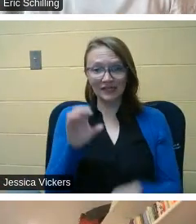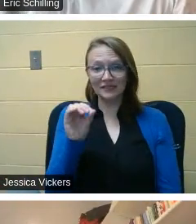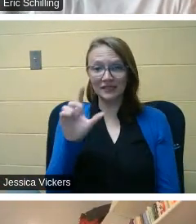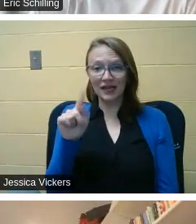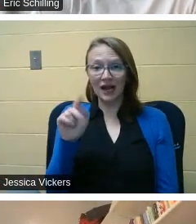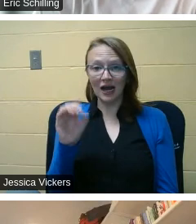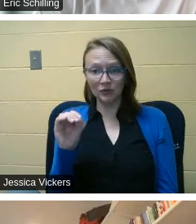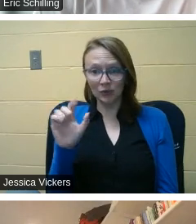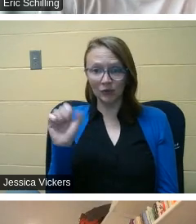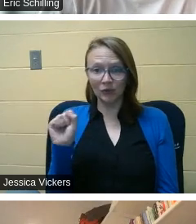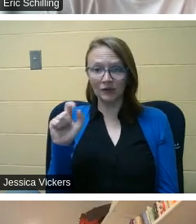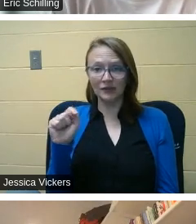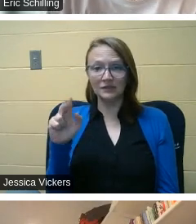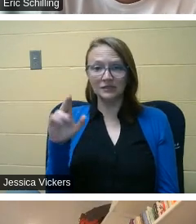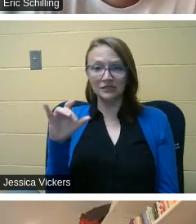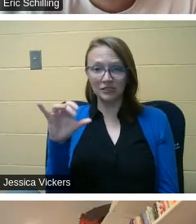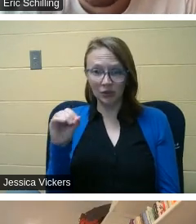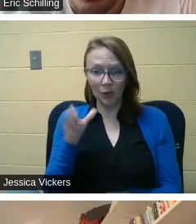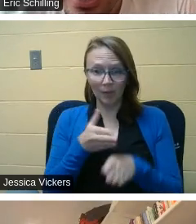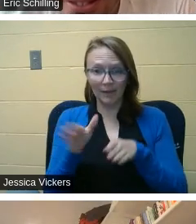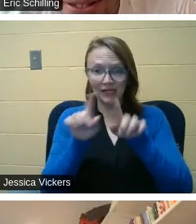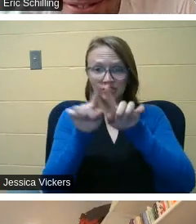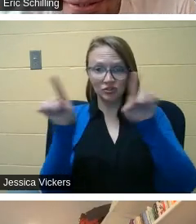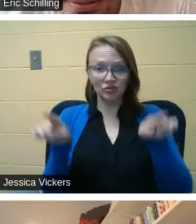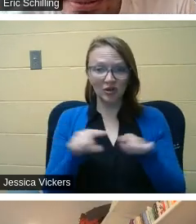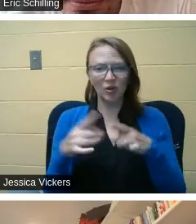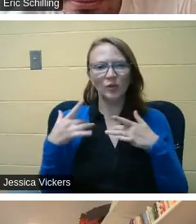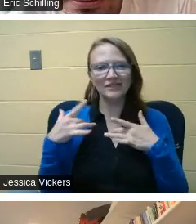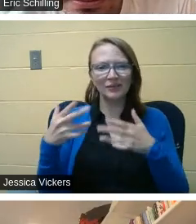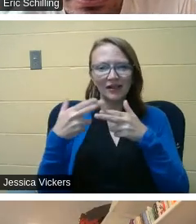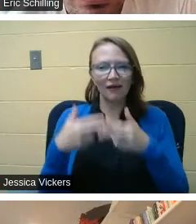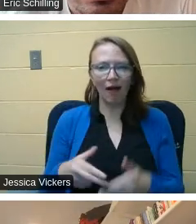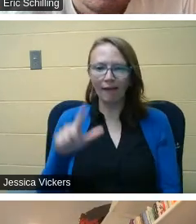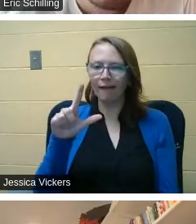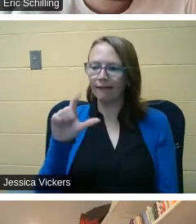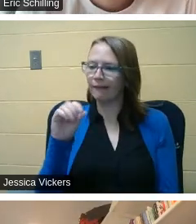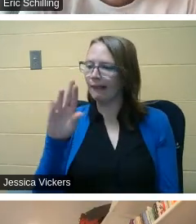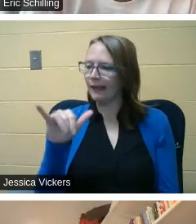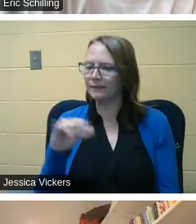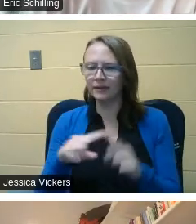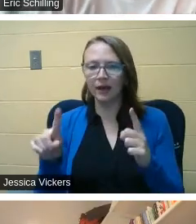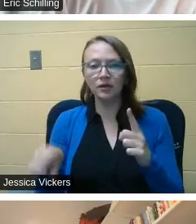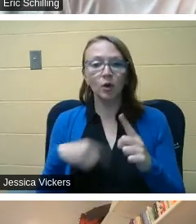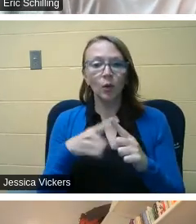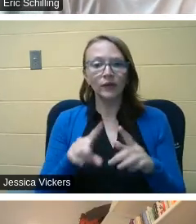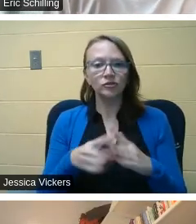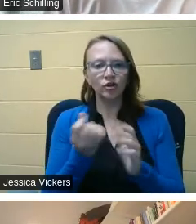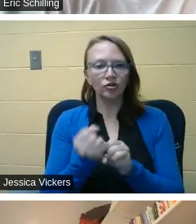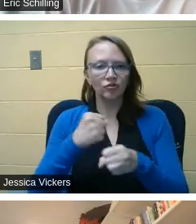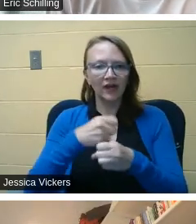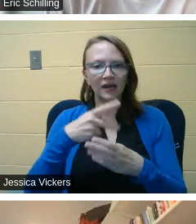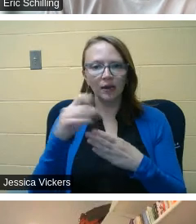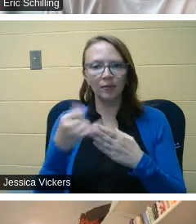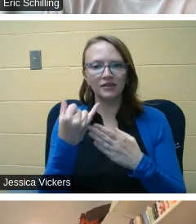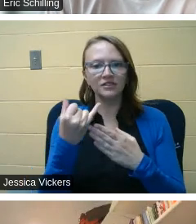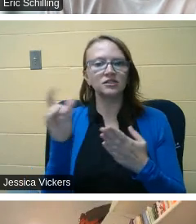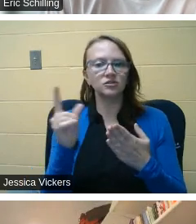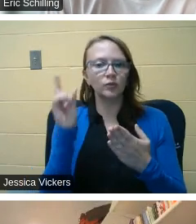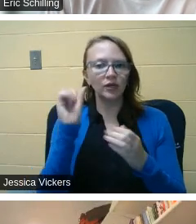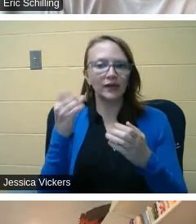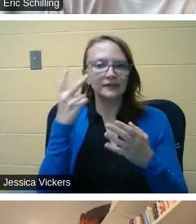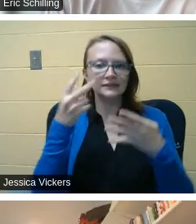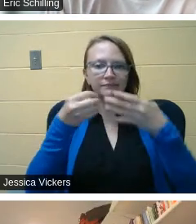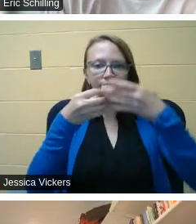main screen. We usually call this the lobby, but this is where all of your projects go as you start creating them. But today we're going to create a few